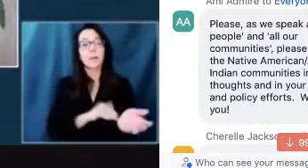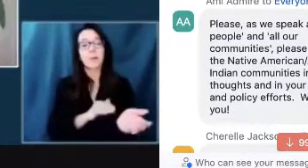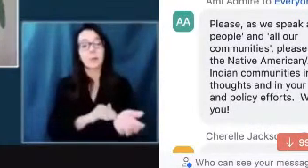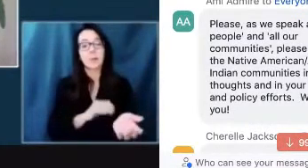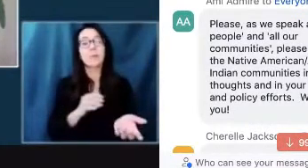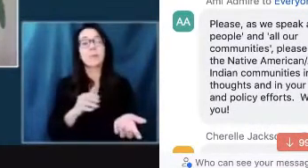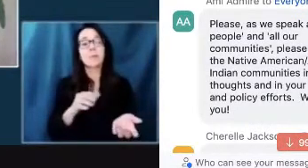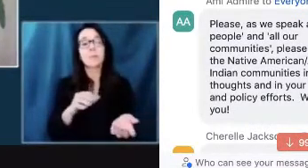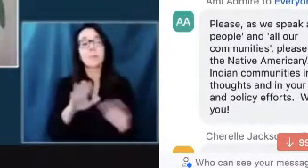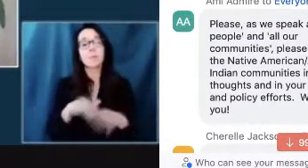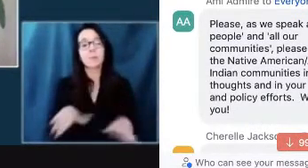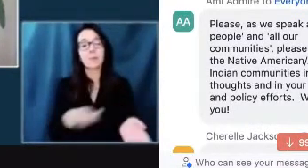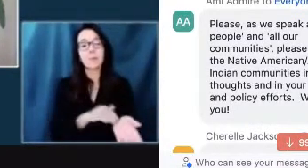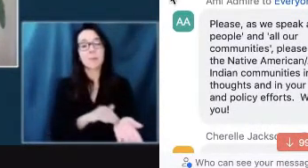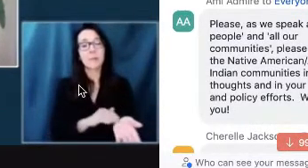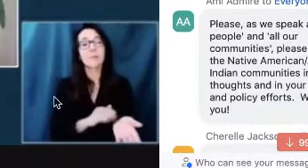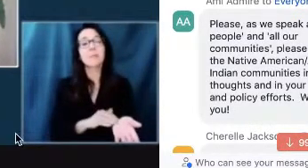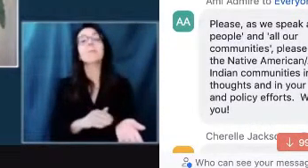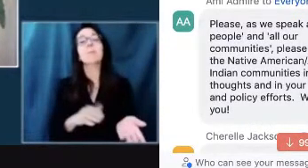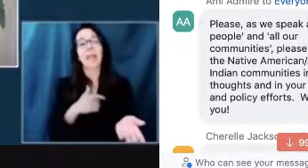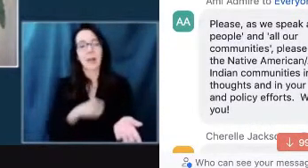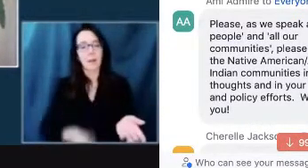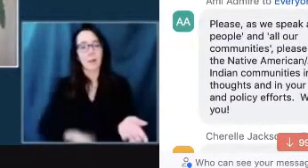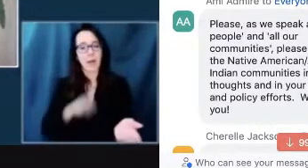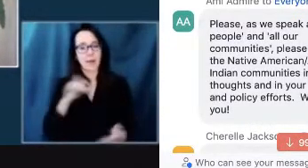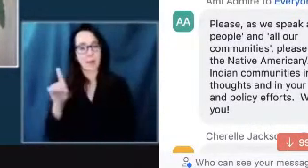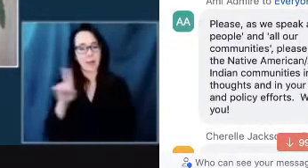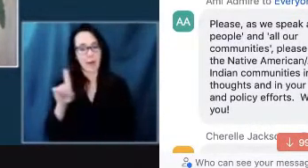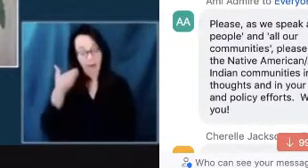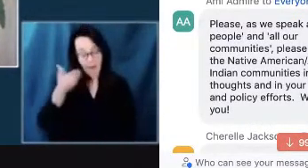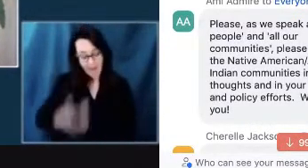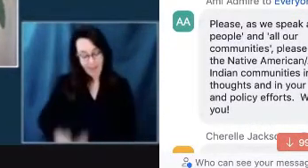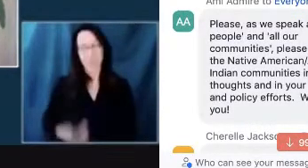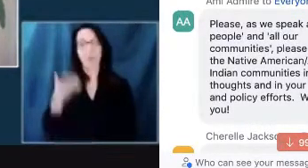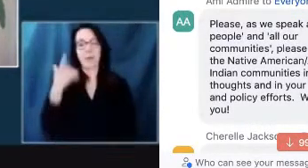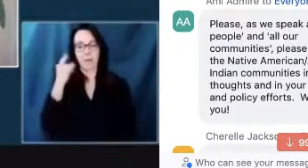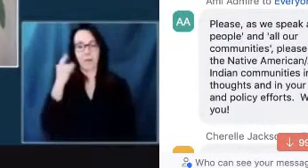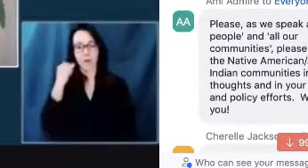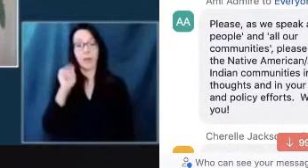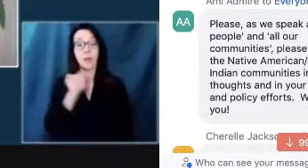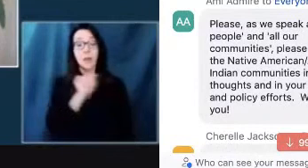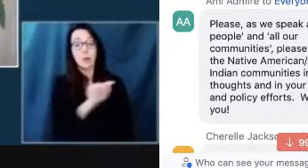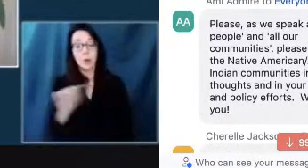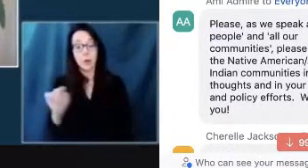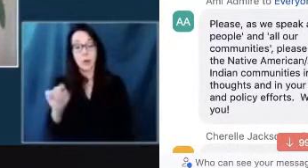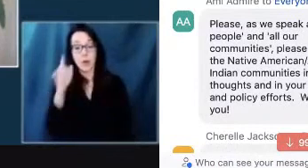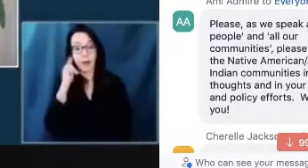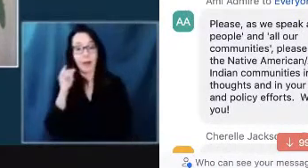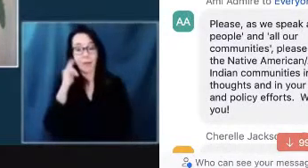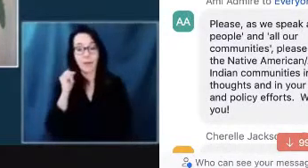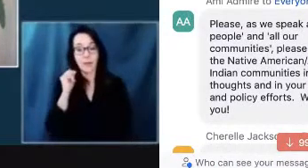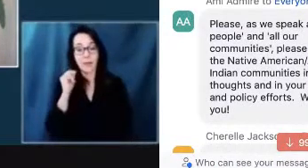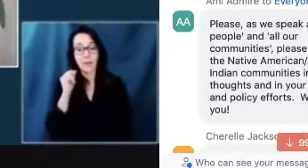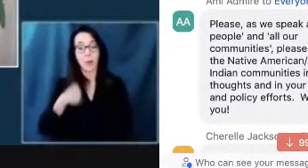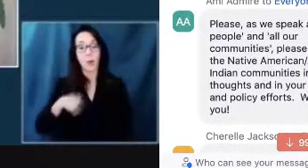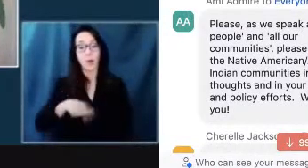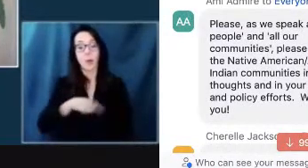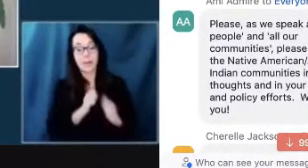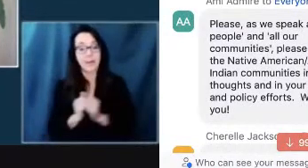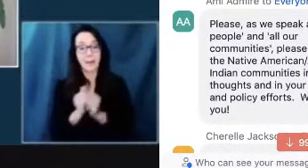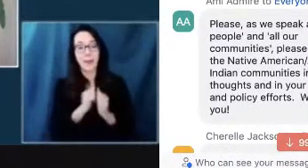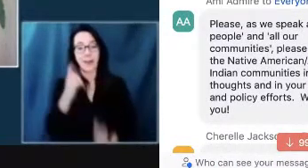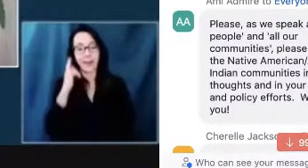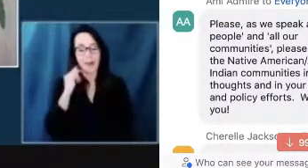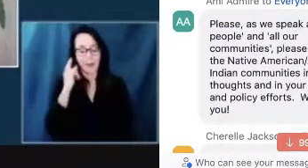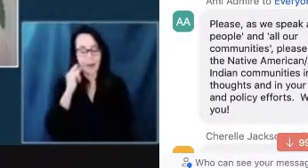a proud Democrat. I am California. You are California. We are California. I